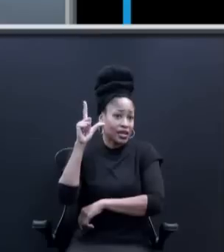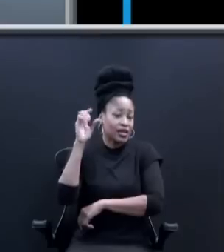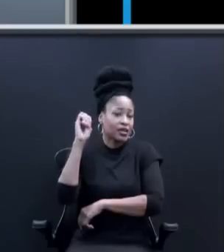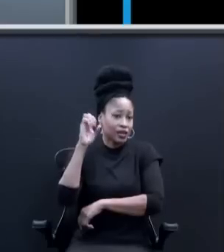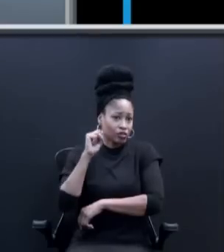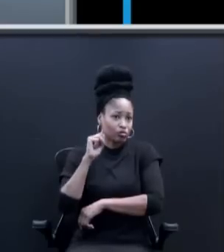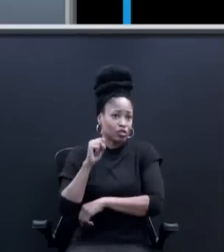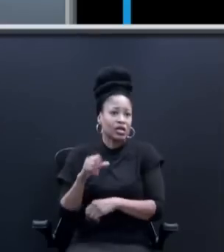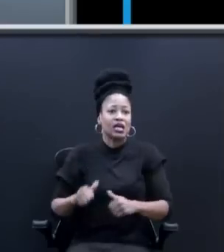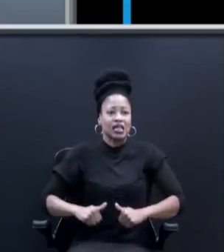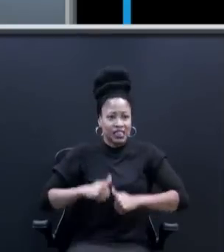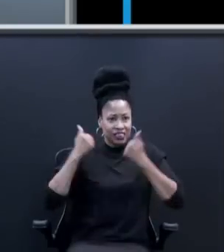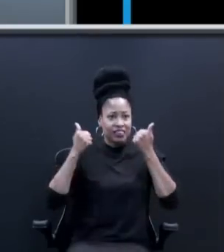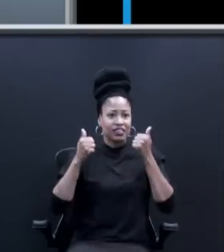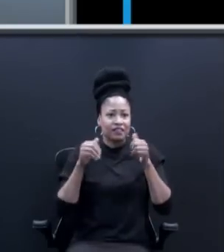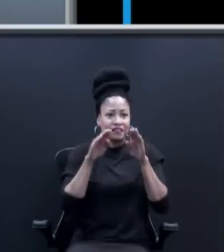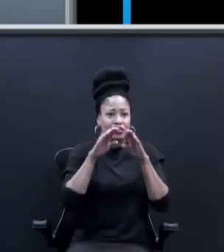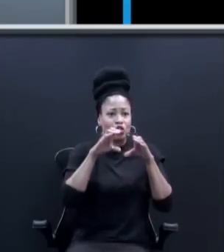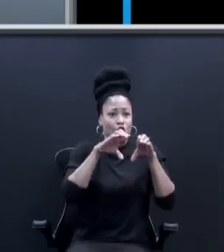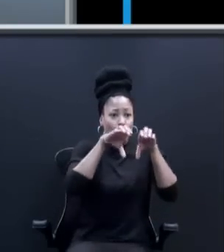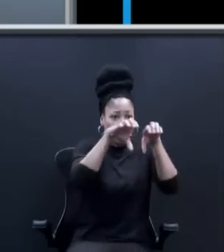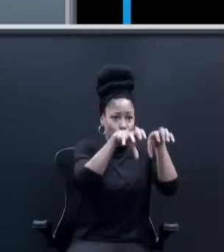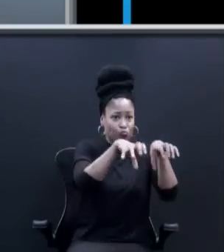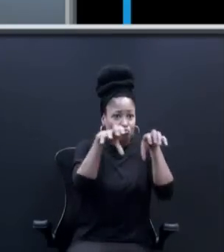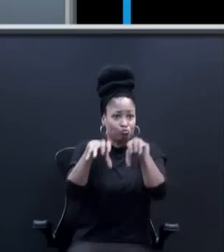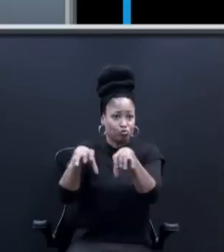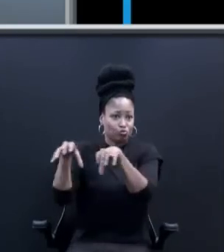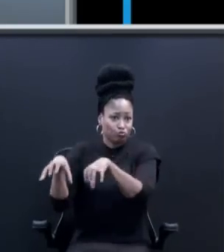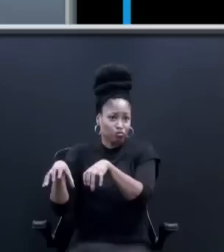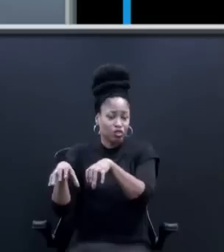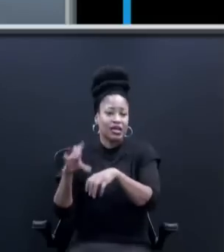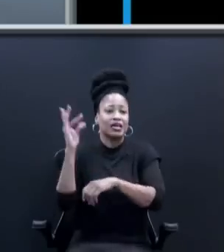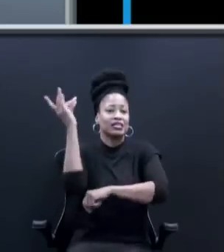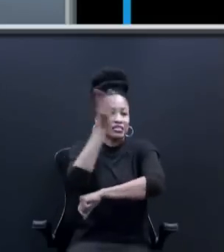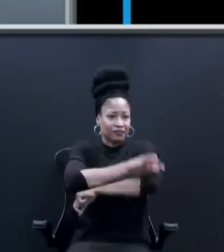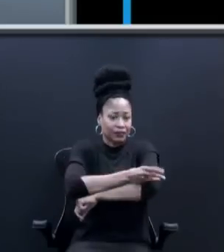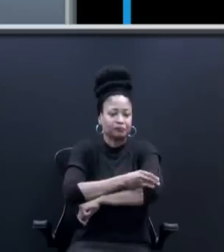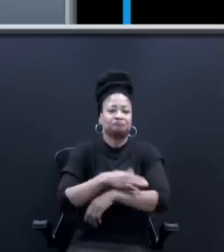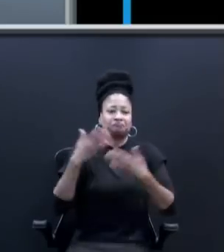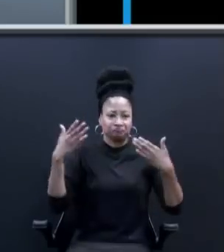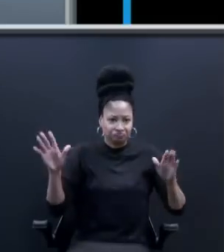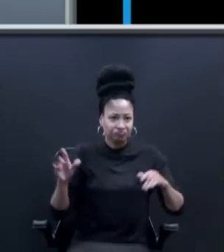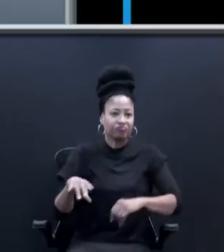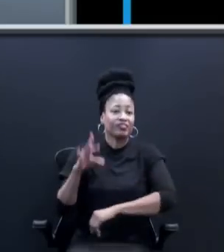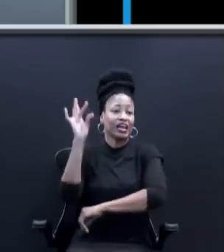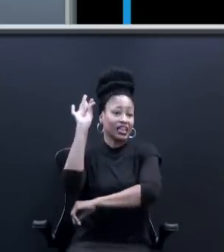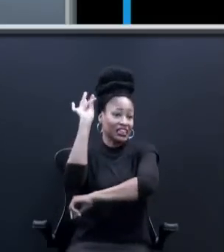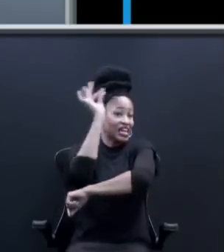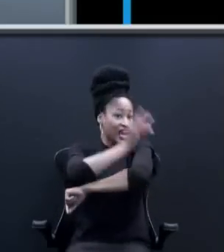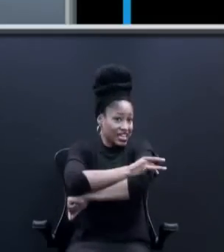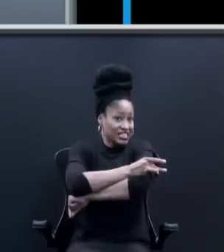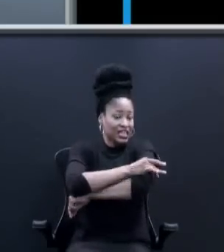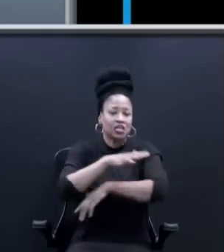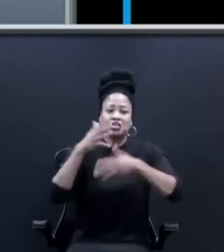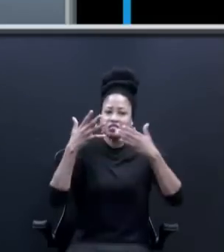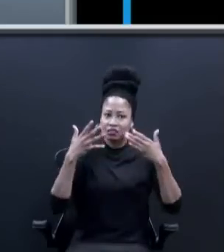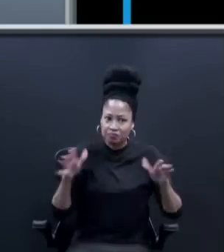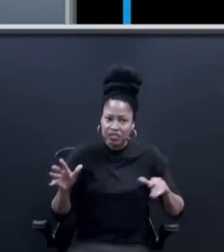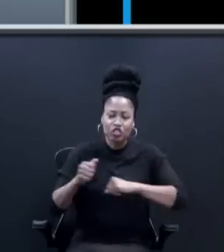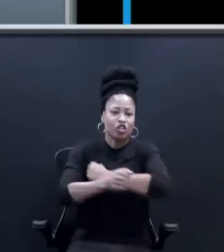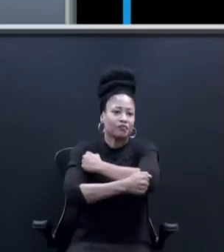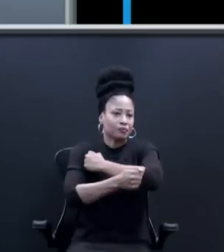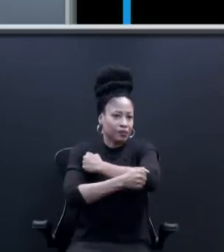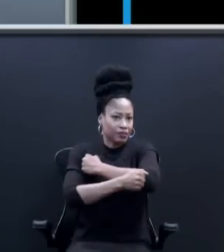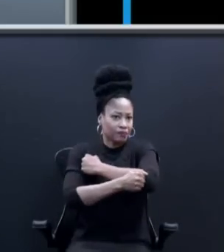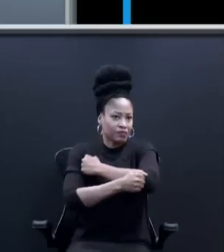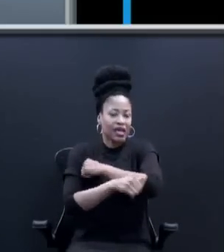represent this fragile body. And on the eighth day is the completion of the fulfillment of the Passover, and that can only